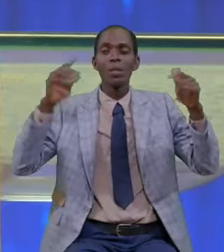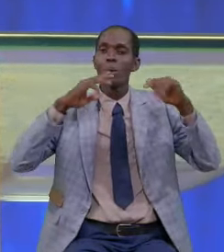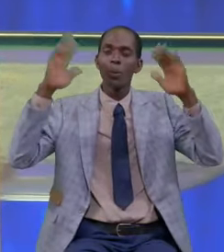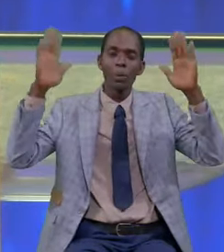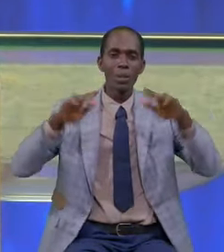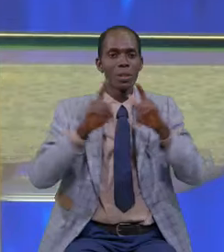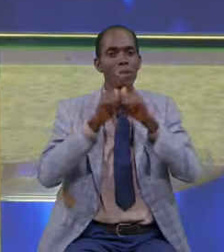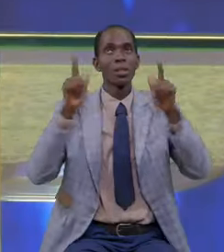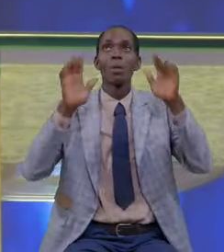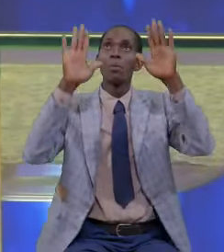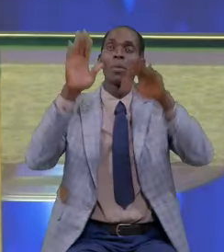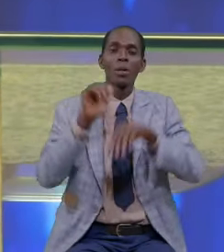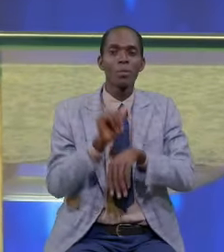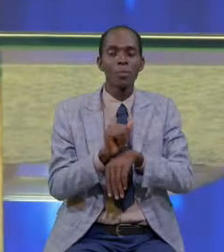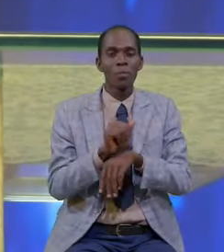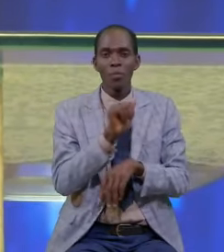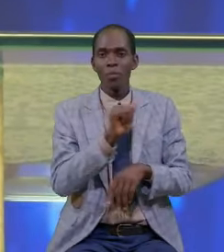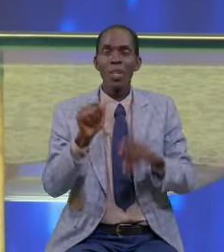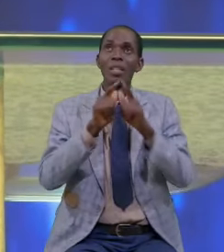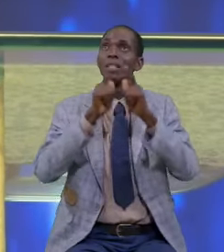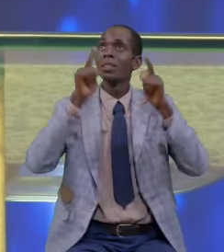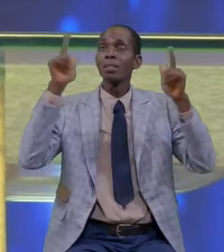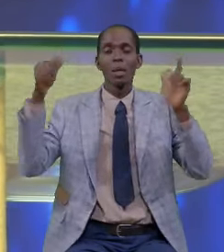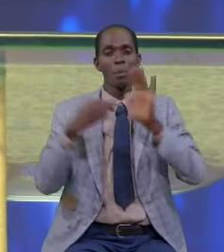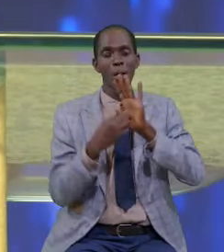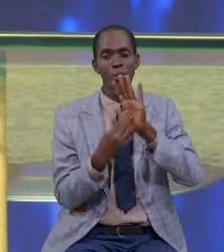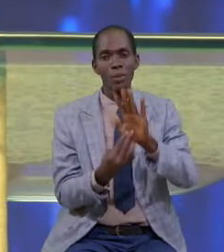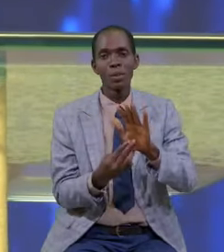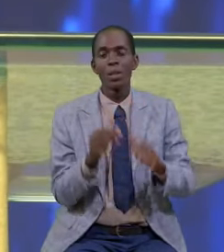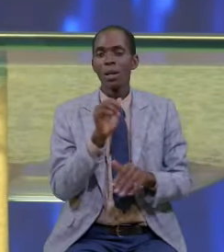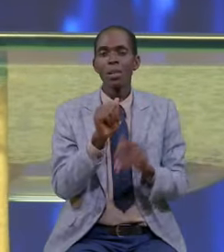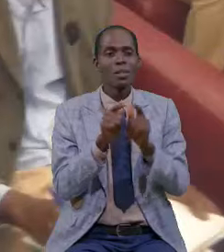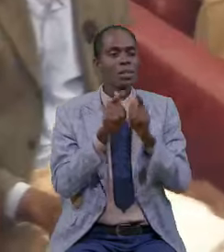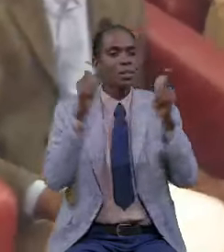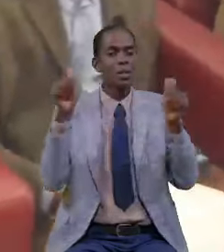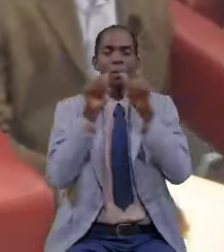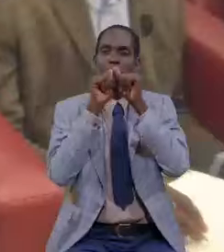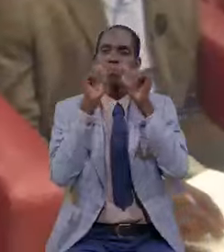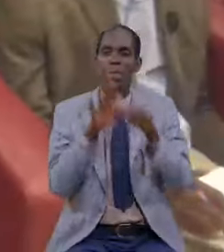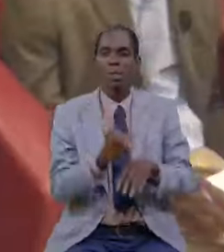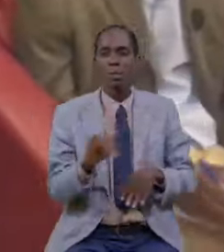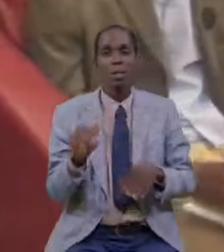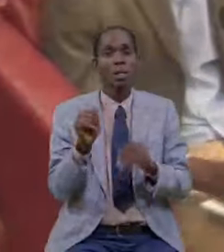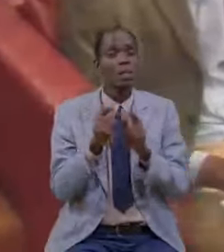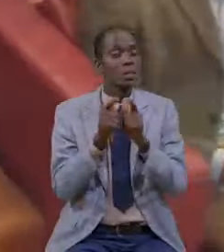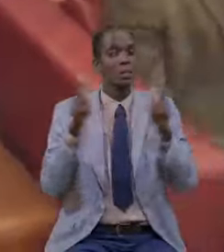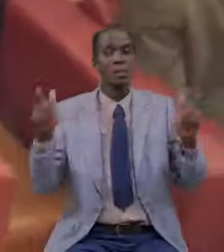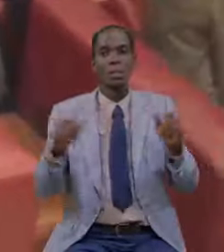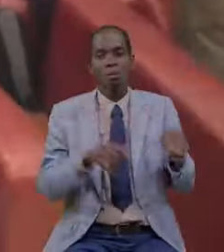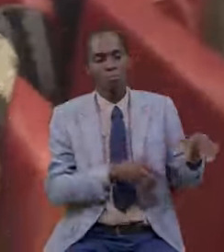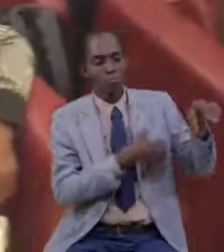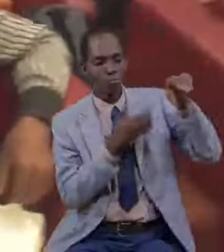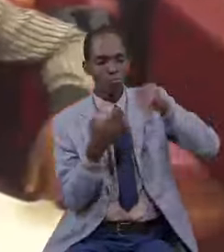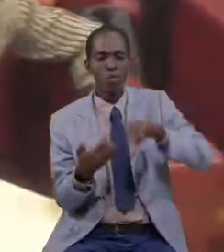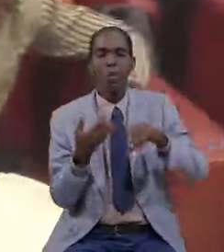miracle, a great manifestation, a great blessing, a great outpouring upon every life